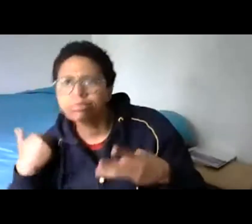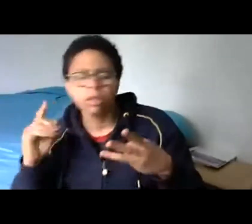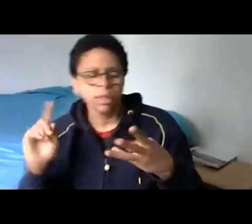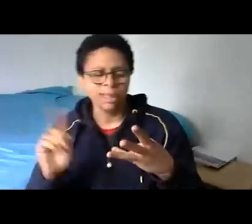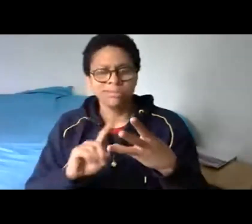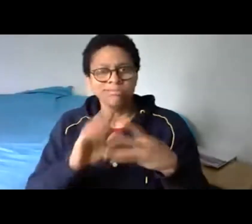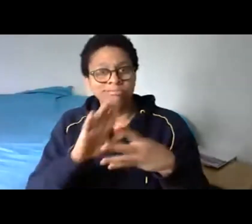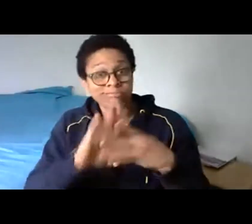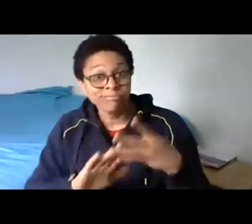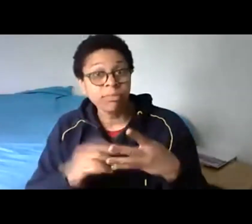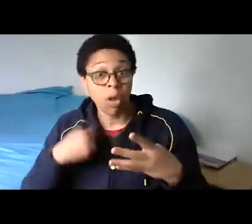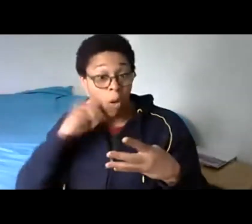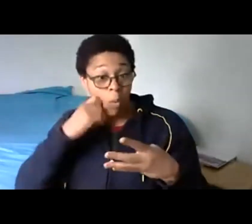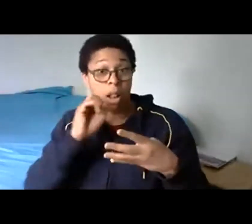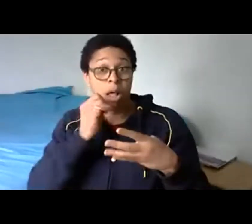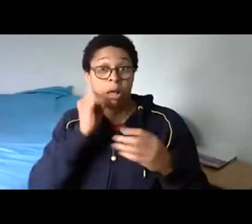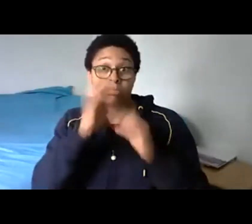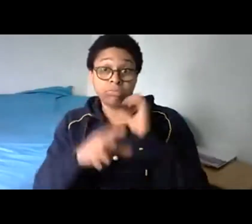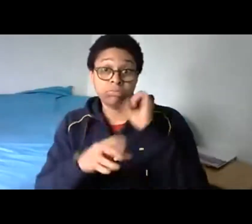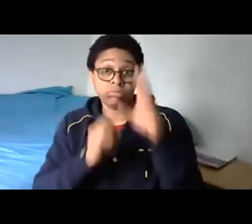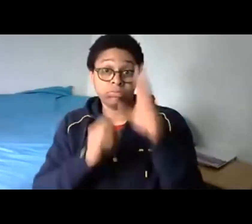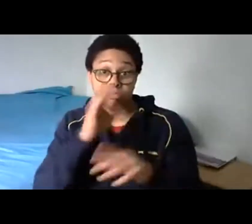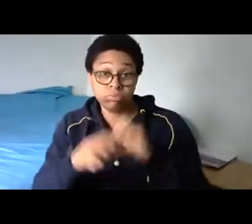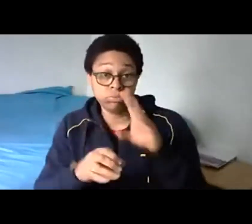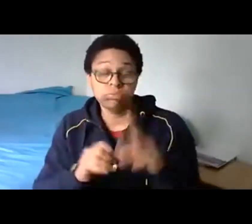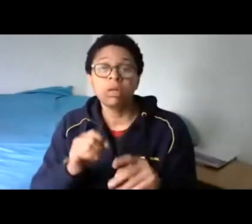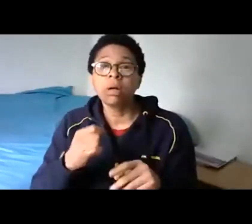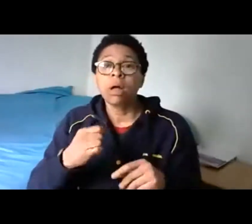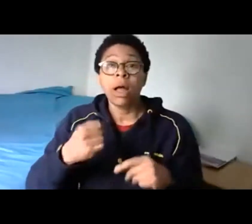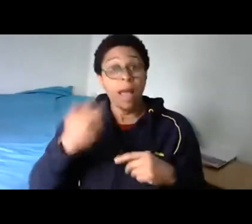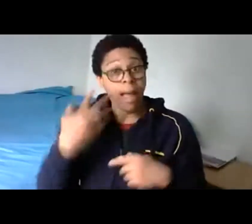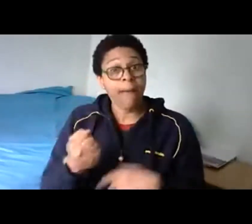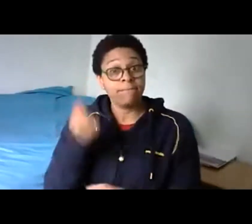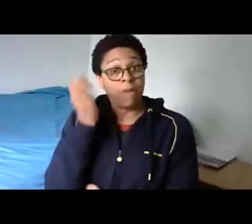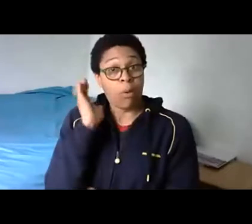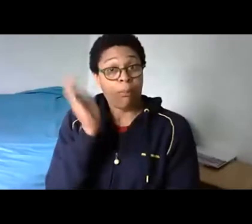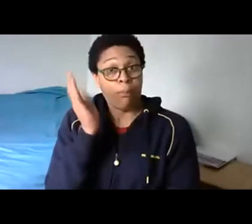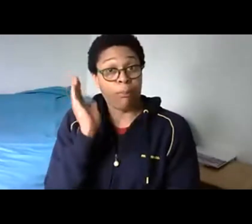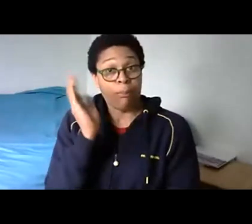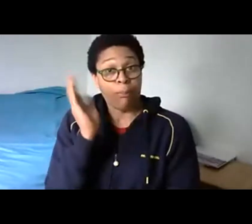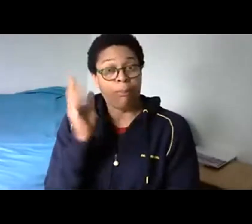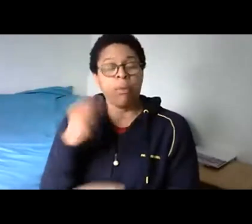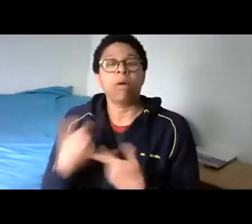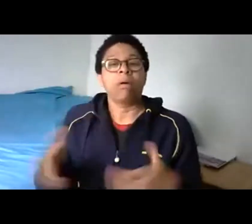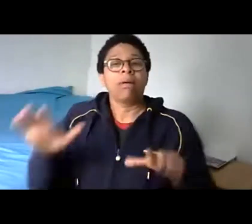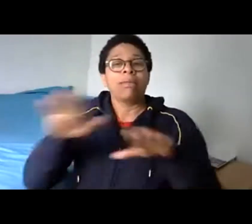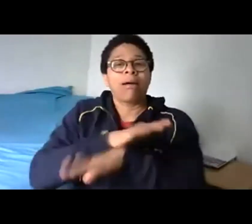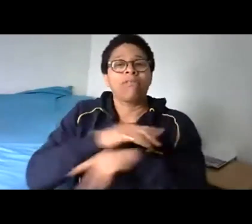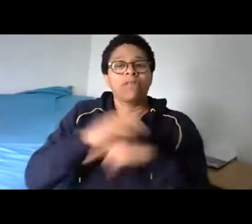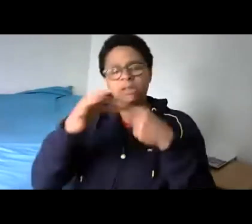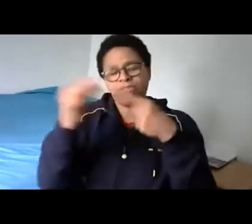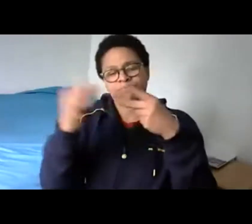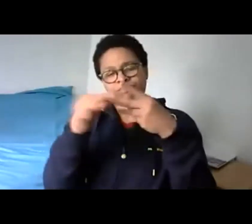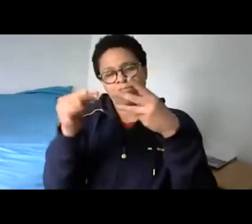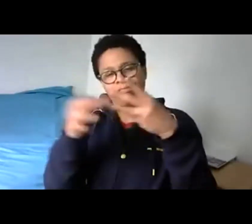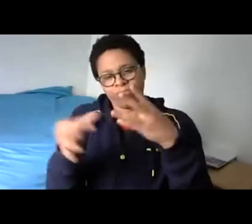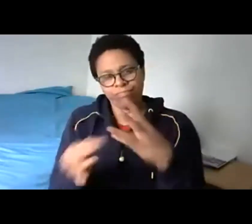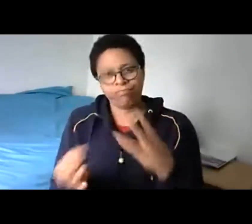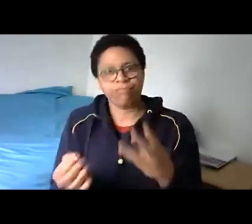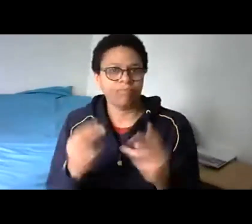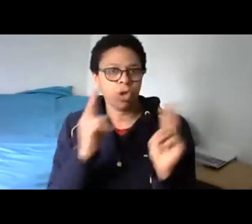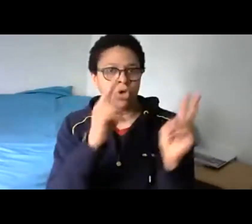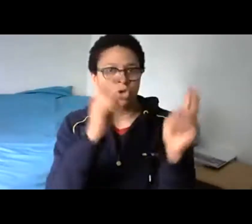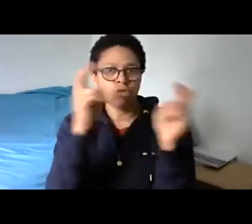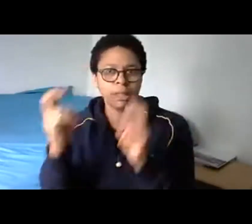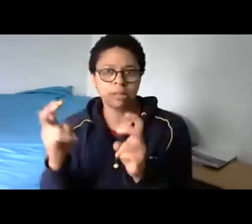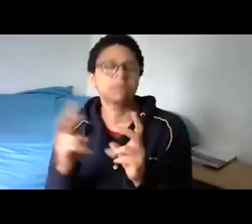I will do that. I have quite a long presentation which covers many areas, and as